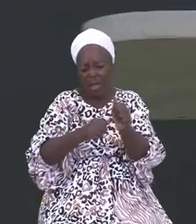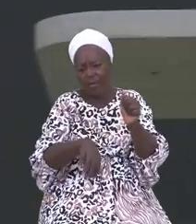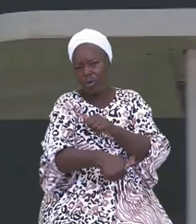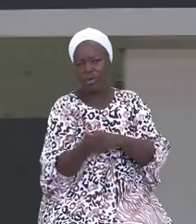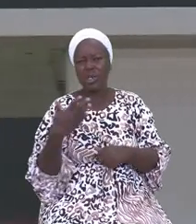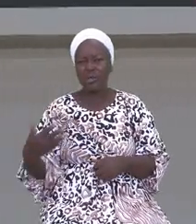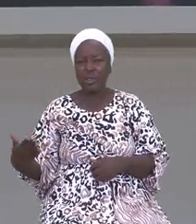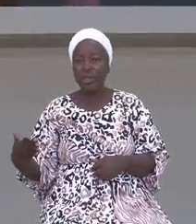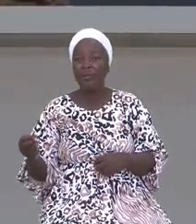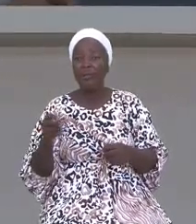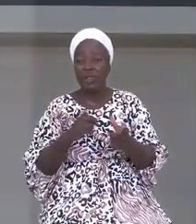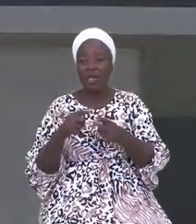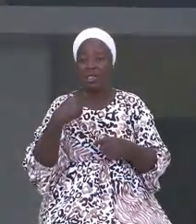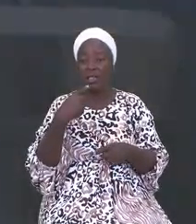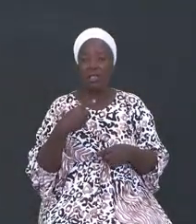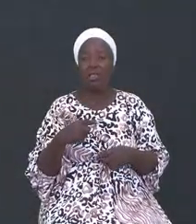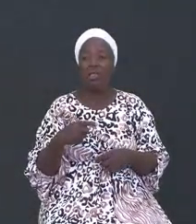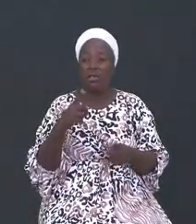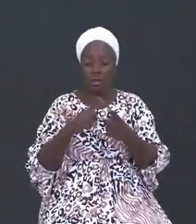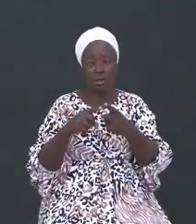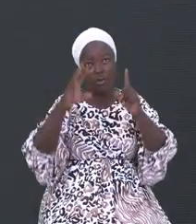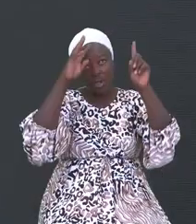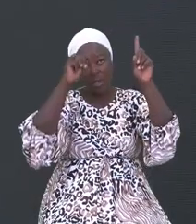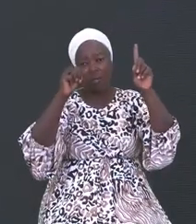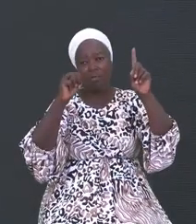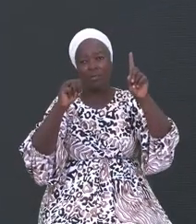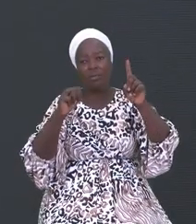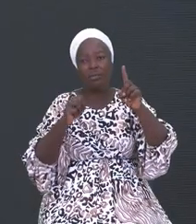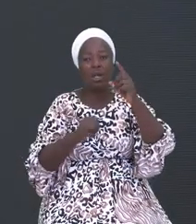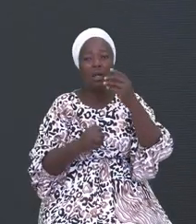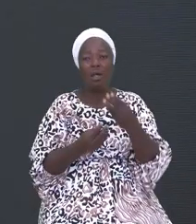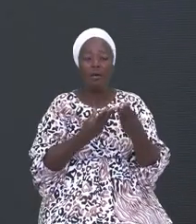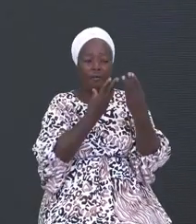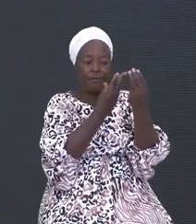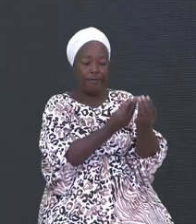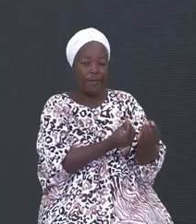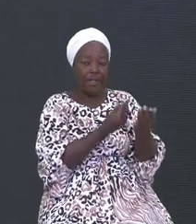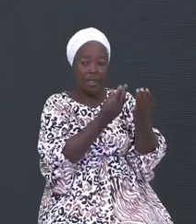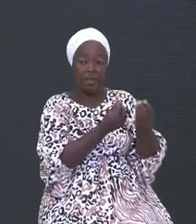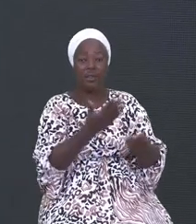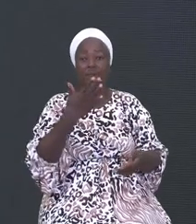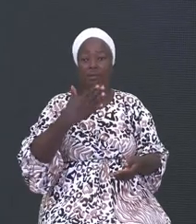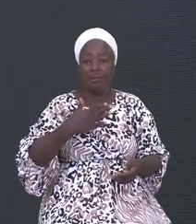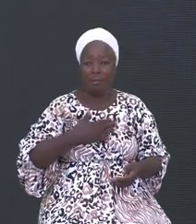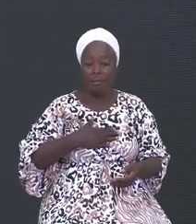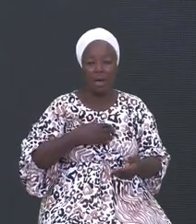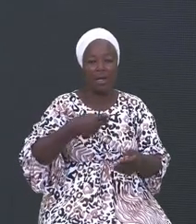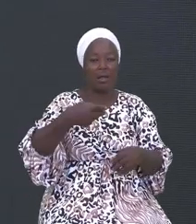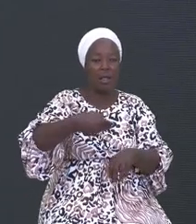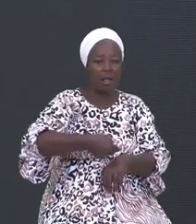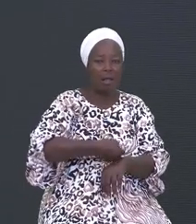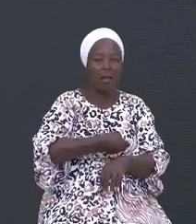thing, he says unto him, feed my lambs. I pray that our love